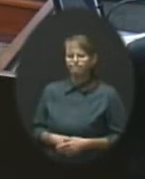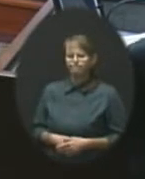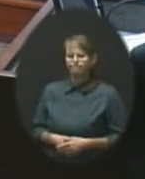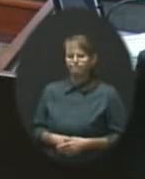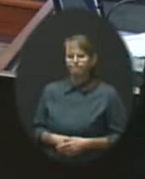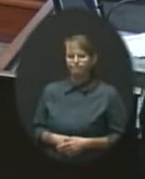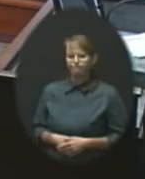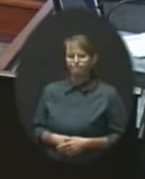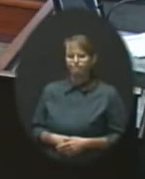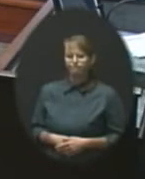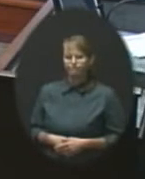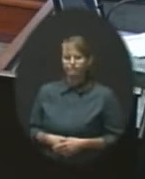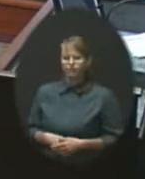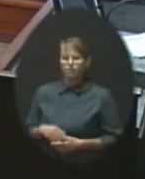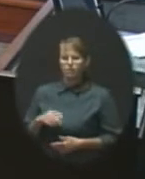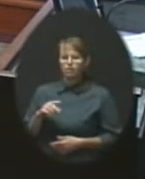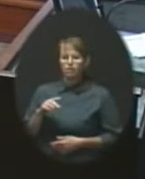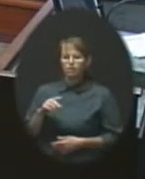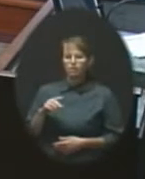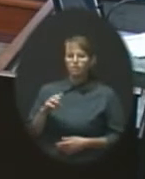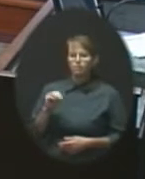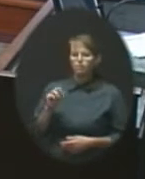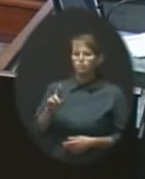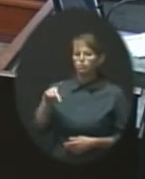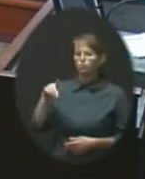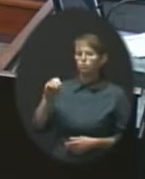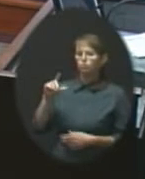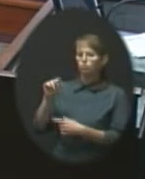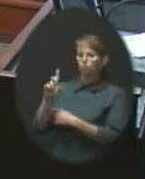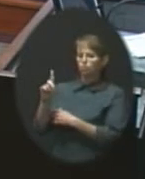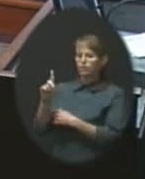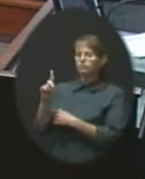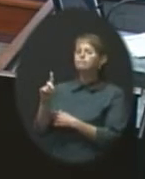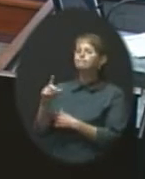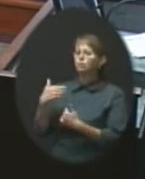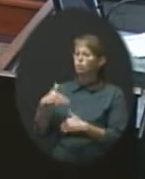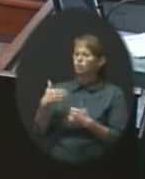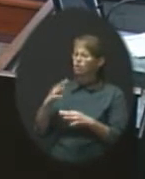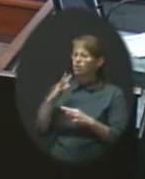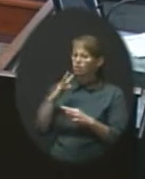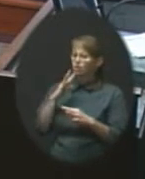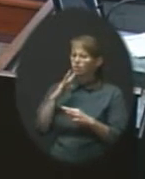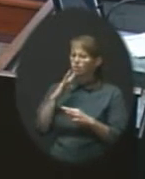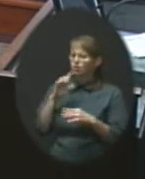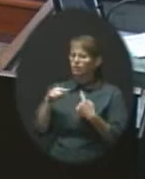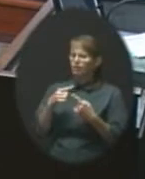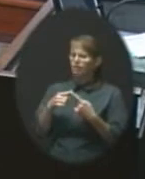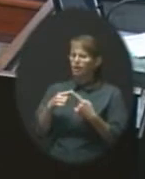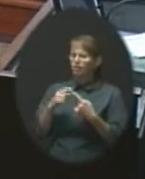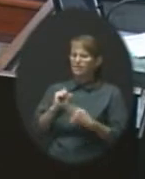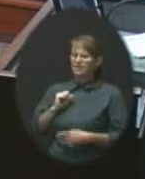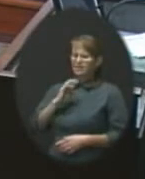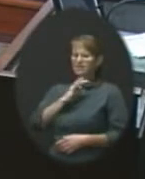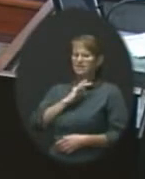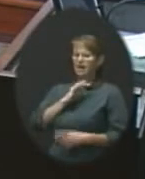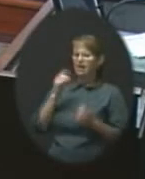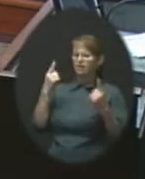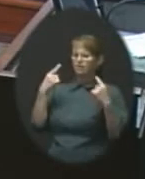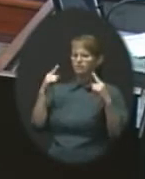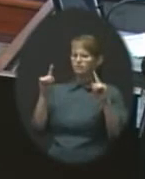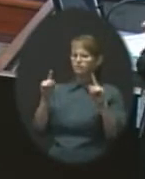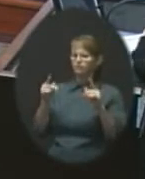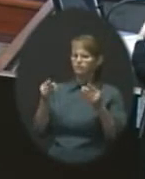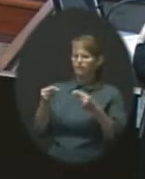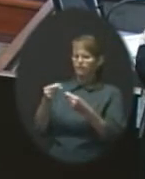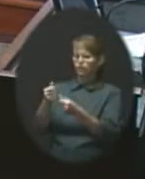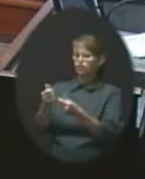Talking about the staff efficiency, other than administrator, share some examples of how the staff efficiency would work. You bet. With some of the